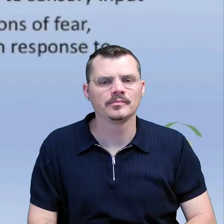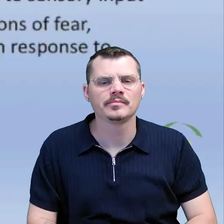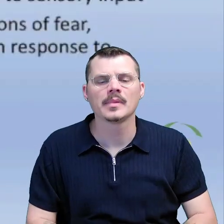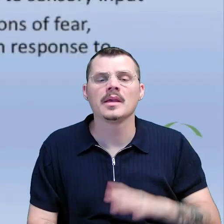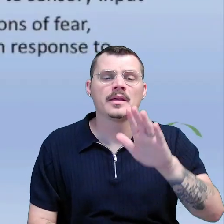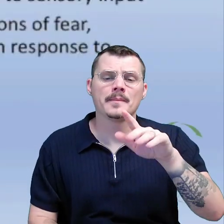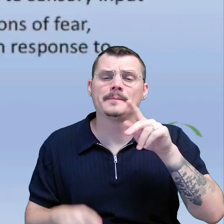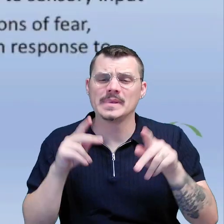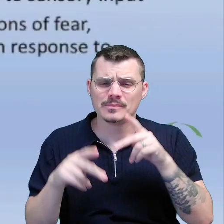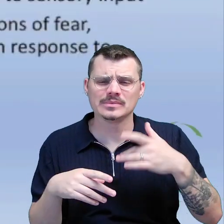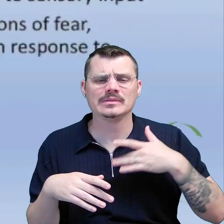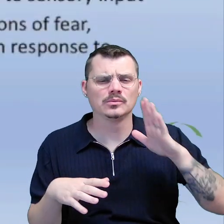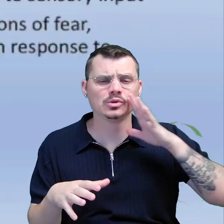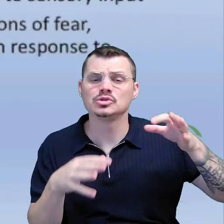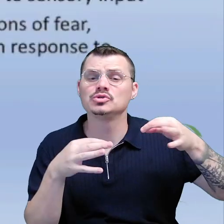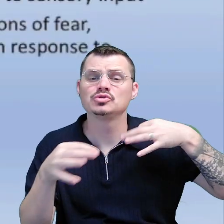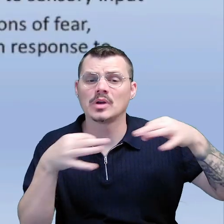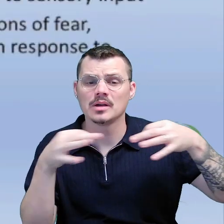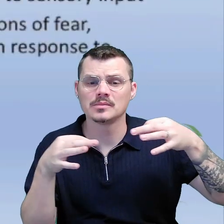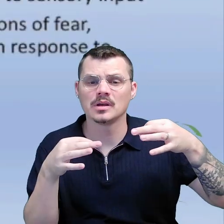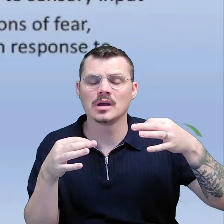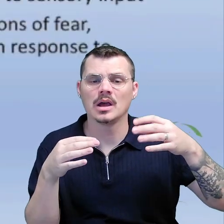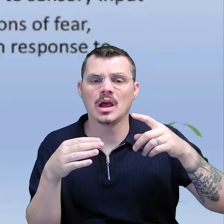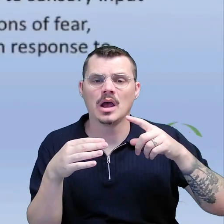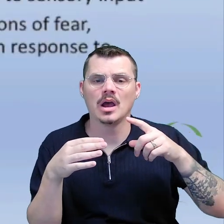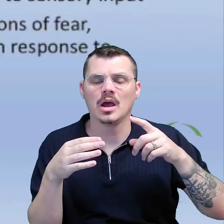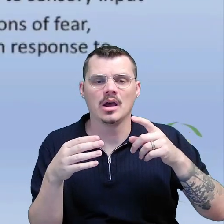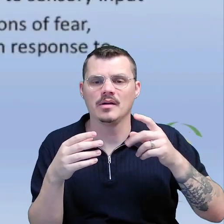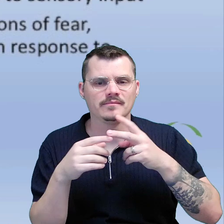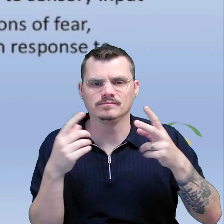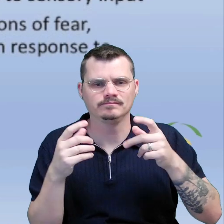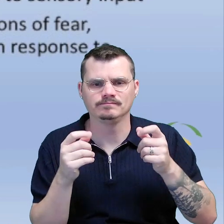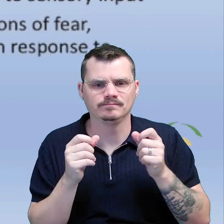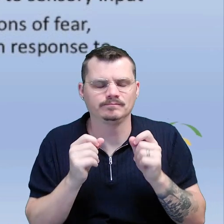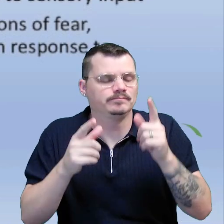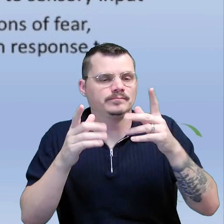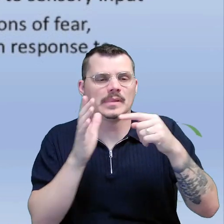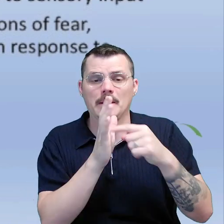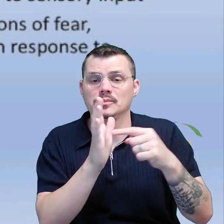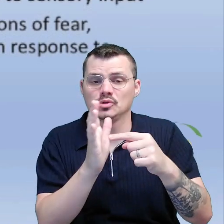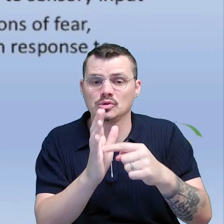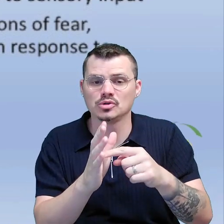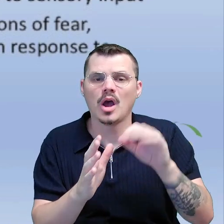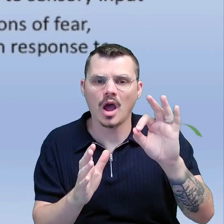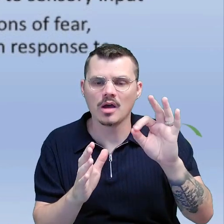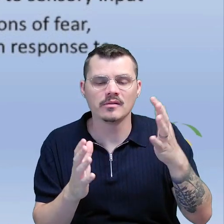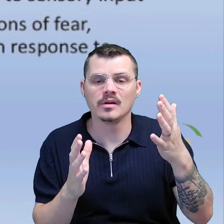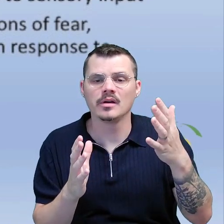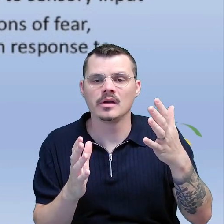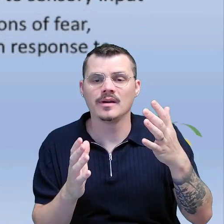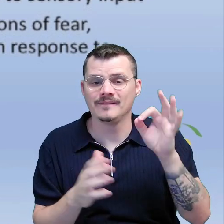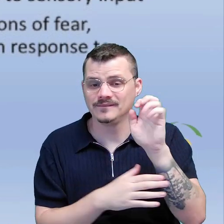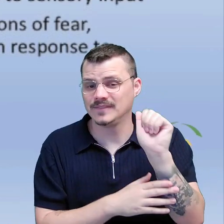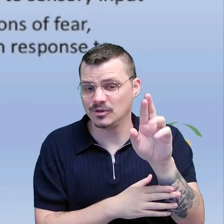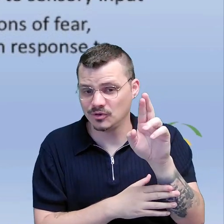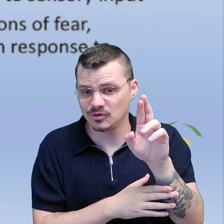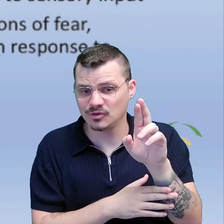People also will describe abrupt episodes, paroxysms of emotions of